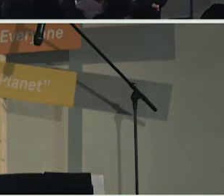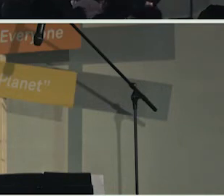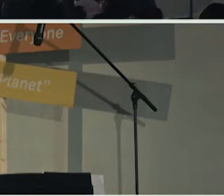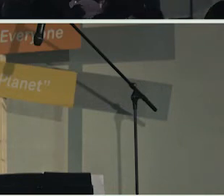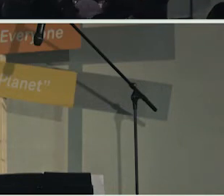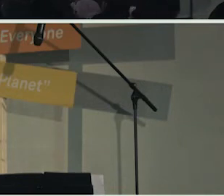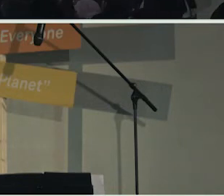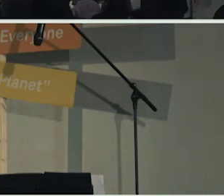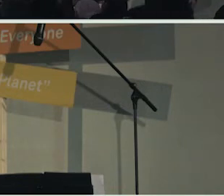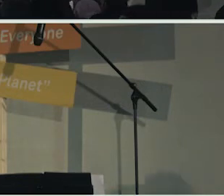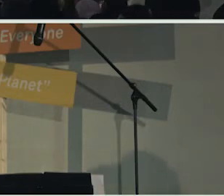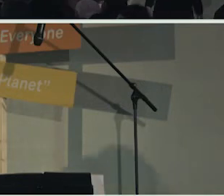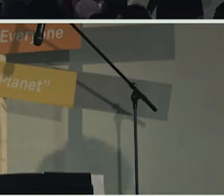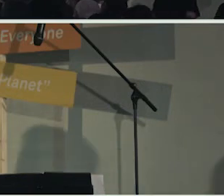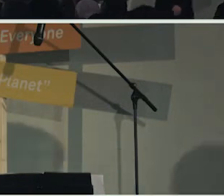Mm-hmm.